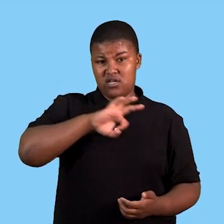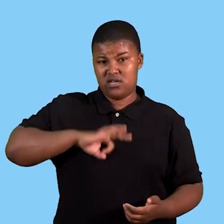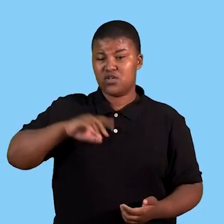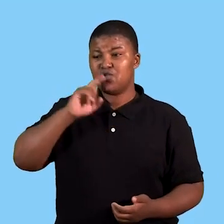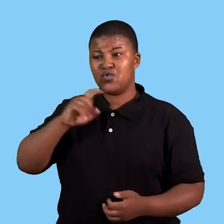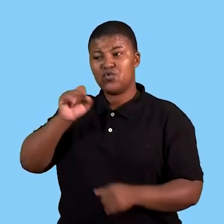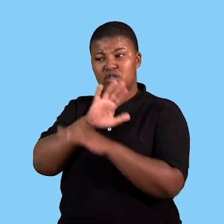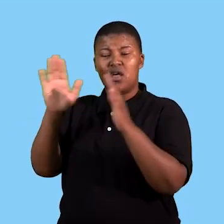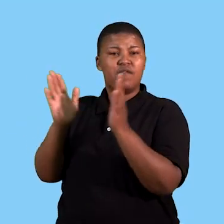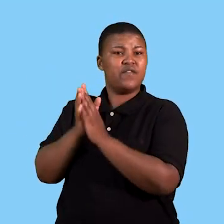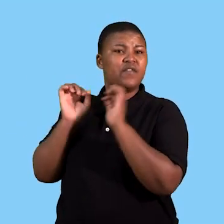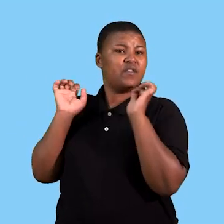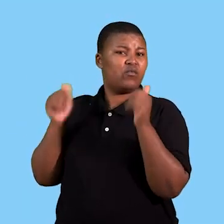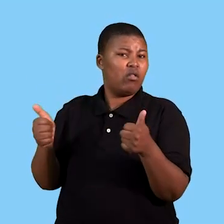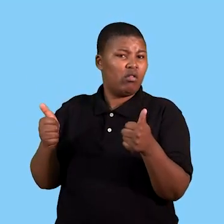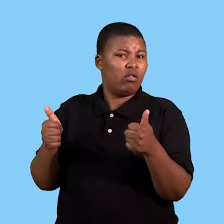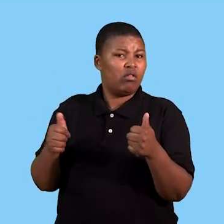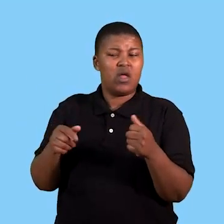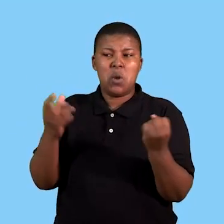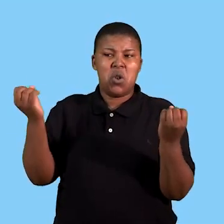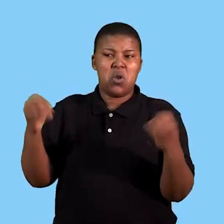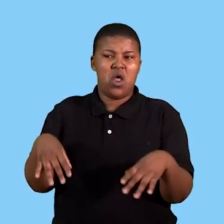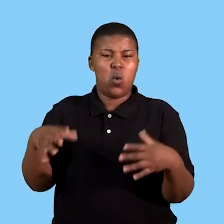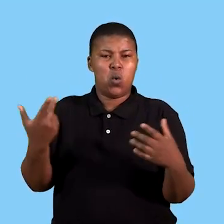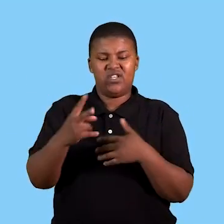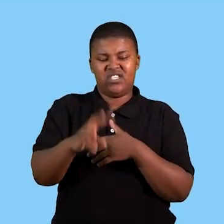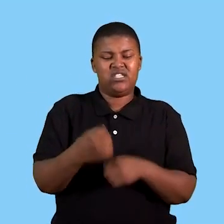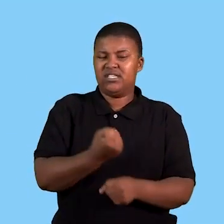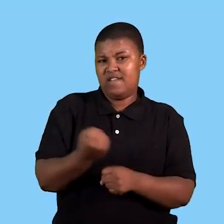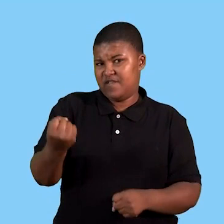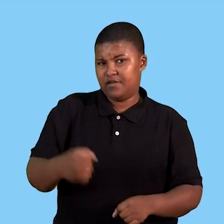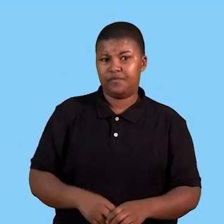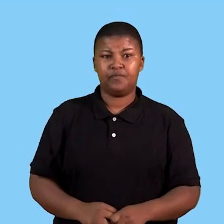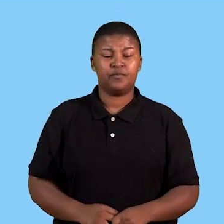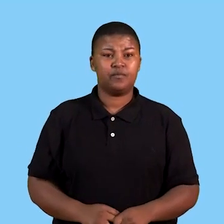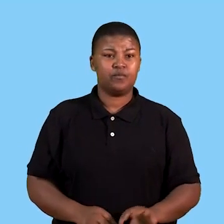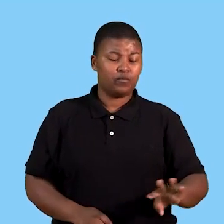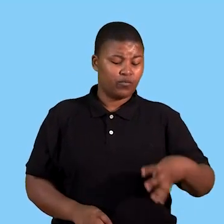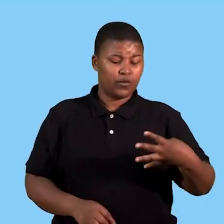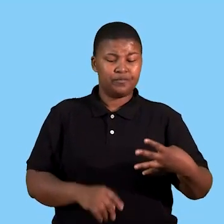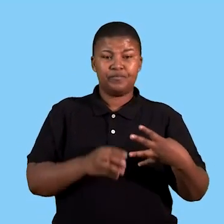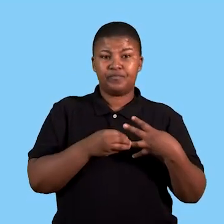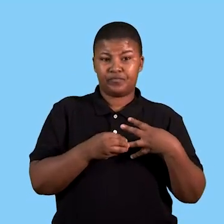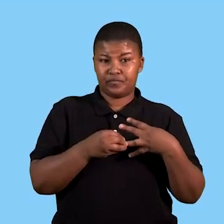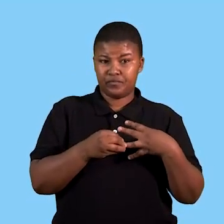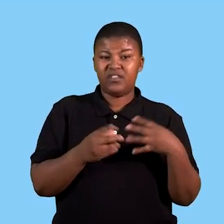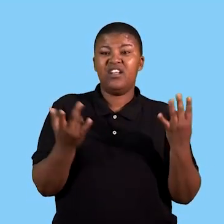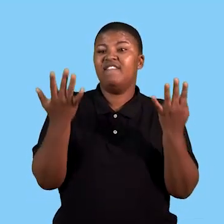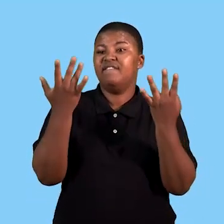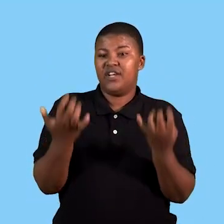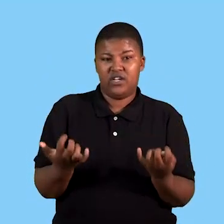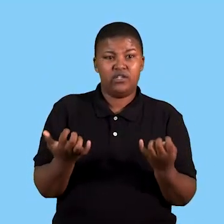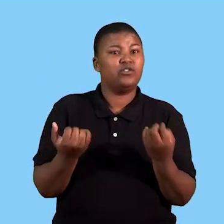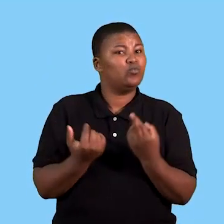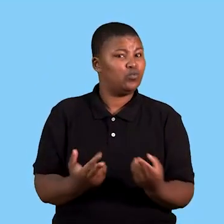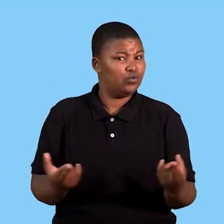our employees to use our physical resource effectively and maybe not steal them. The third resource, of course, then